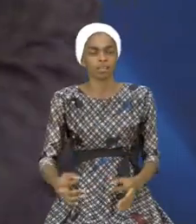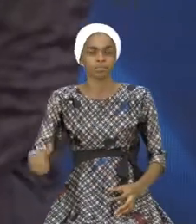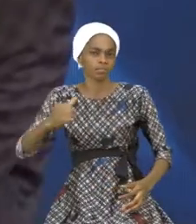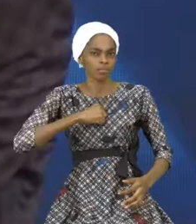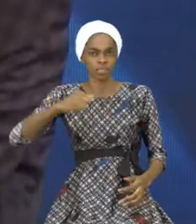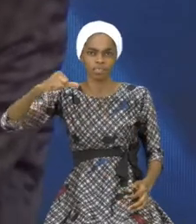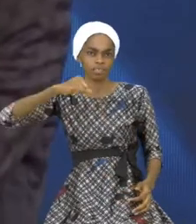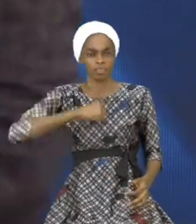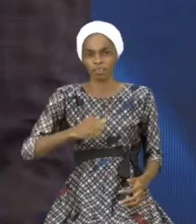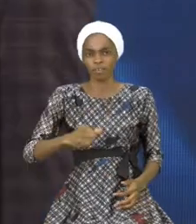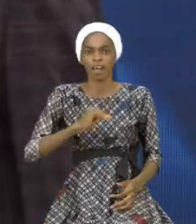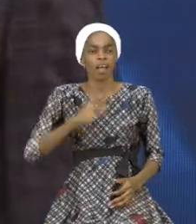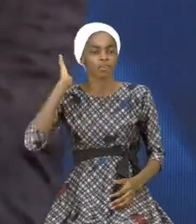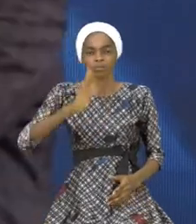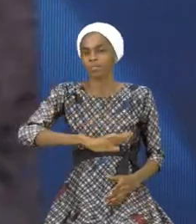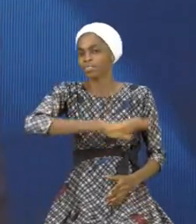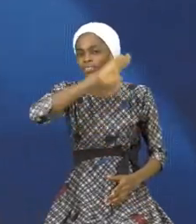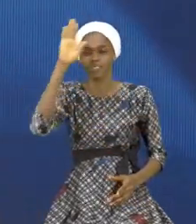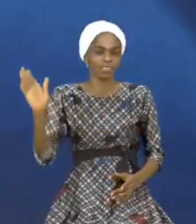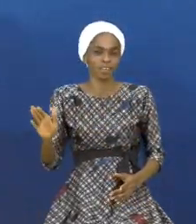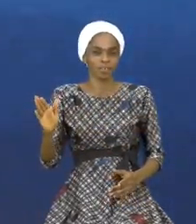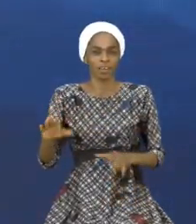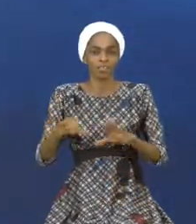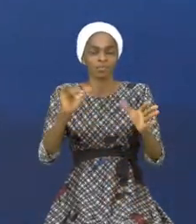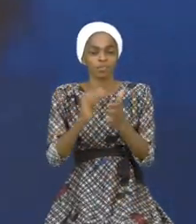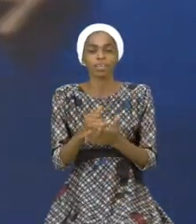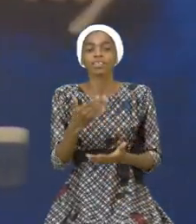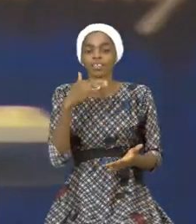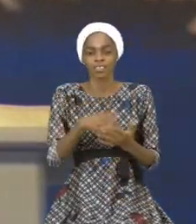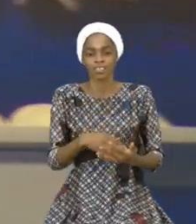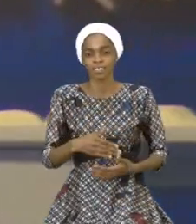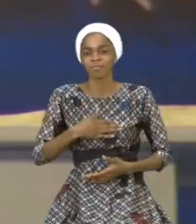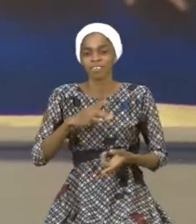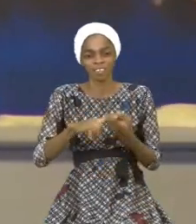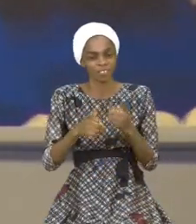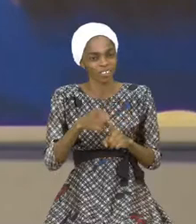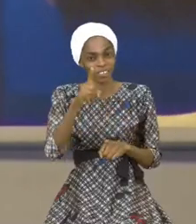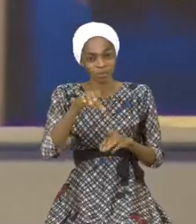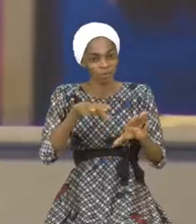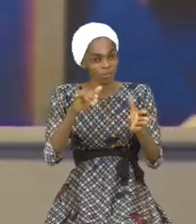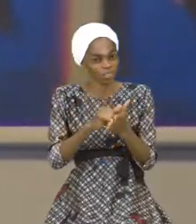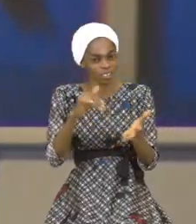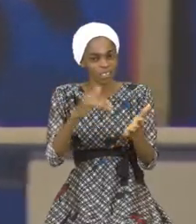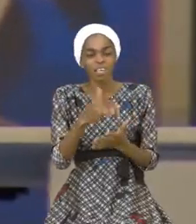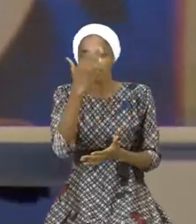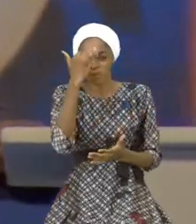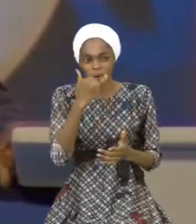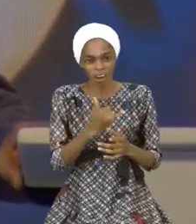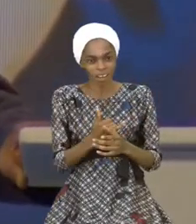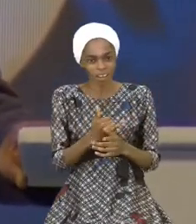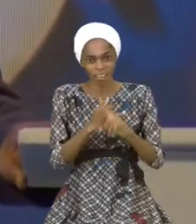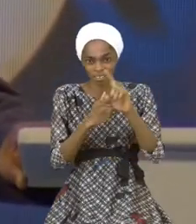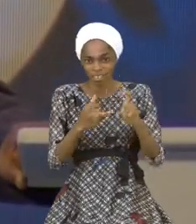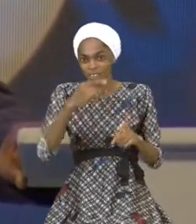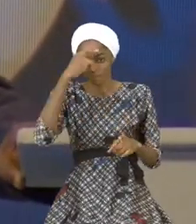myself, I will never do that again. My friend, you will do it again. Why? That is